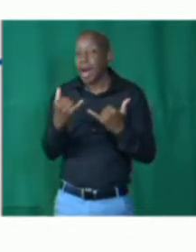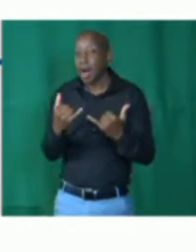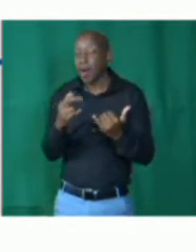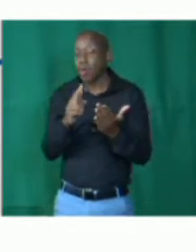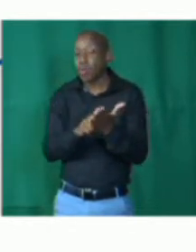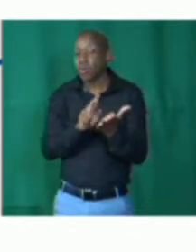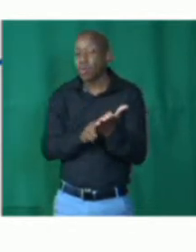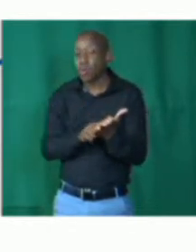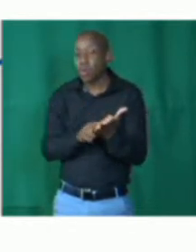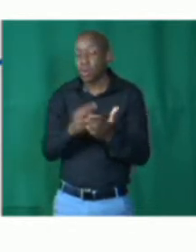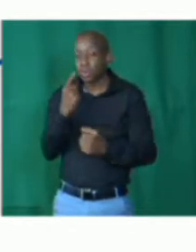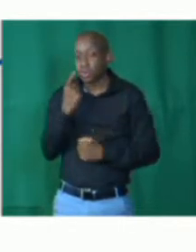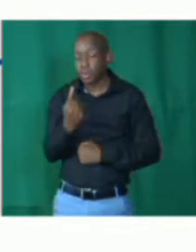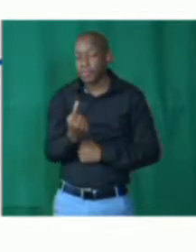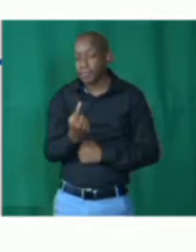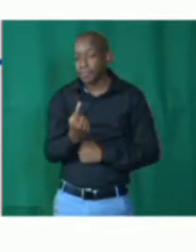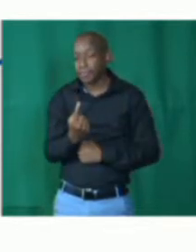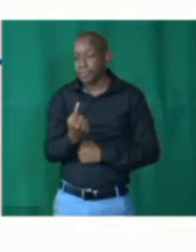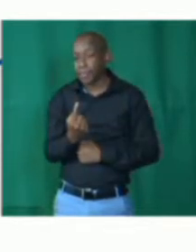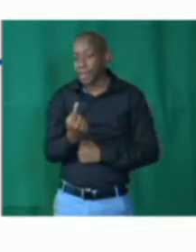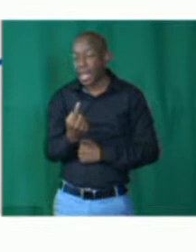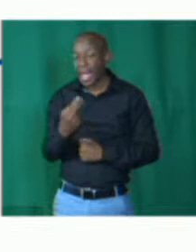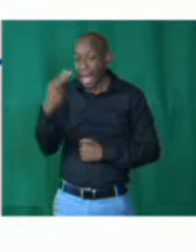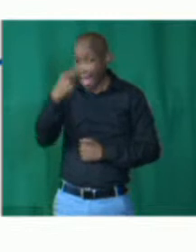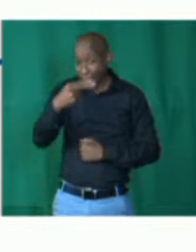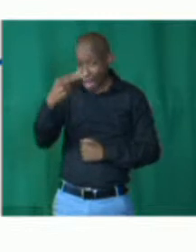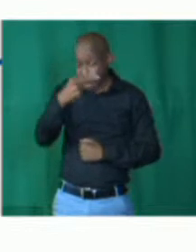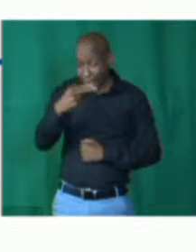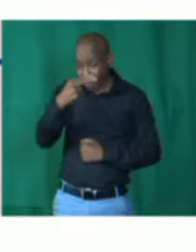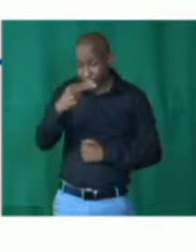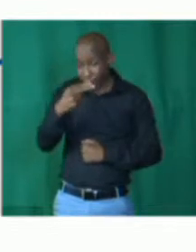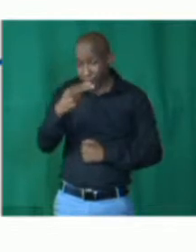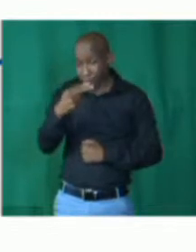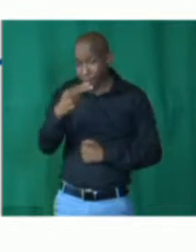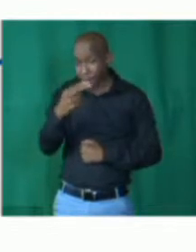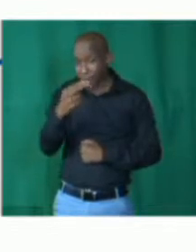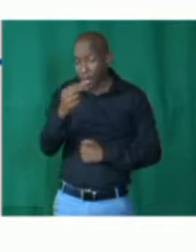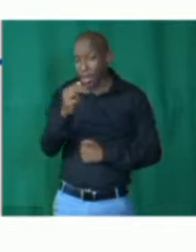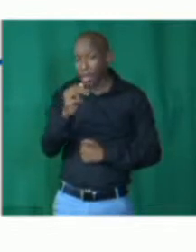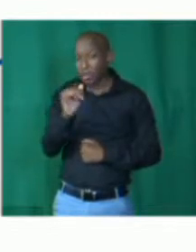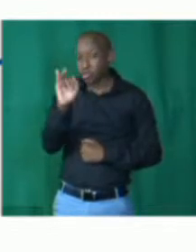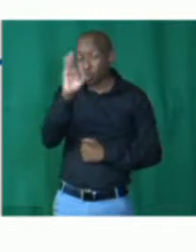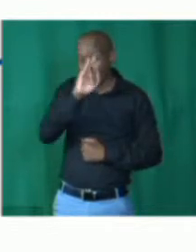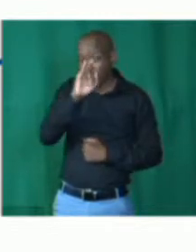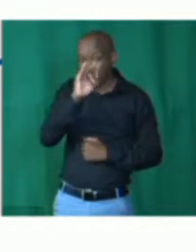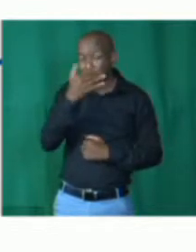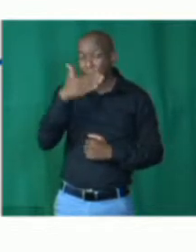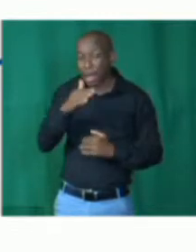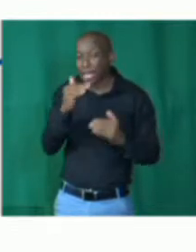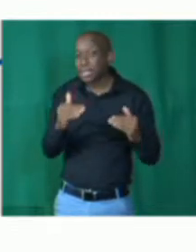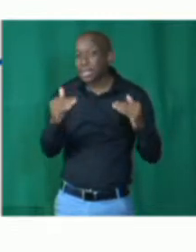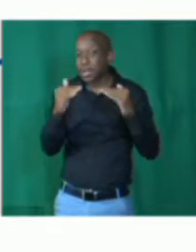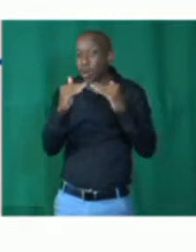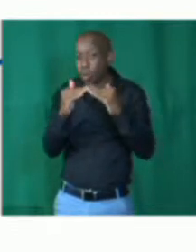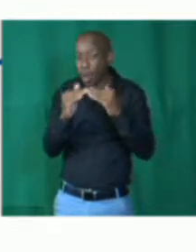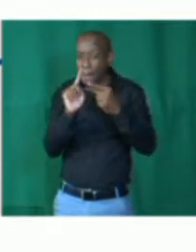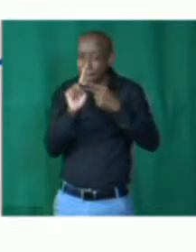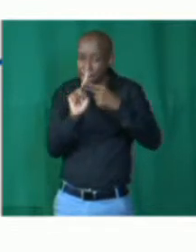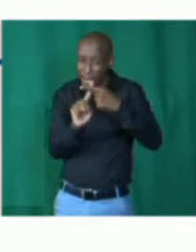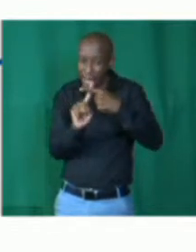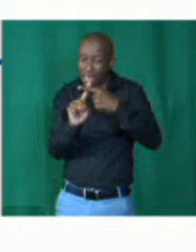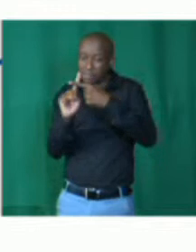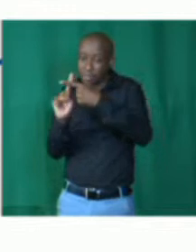the hypotenuse side squared is equals to the sum of squares of the